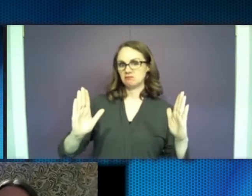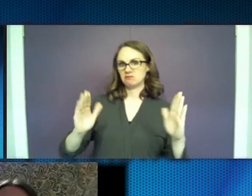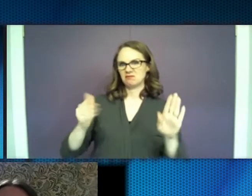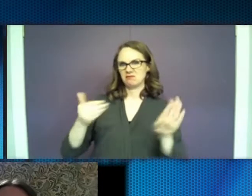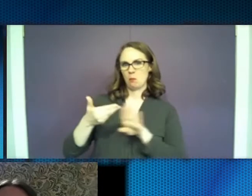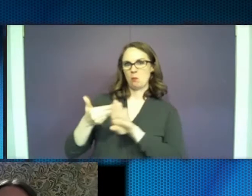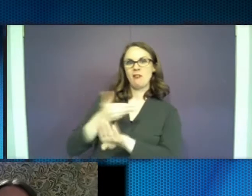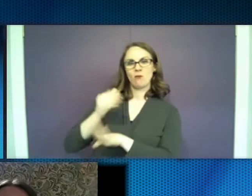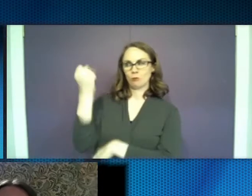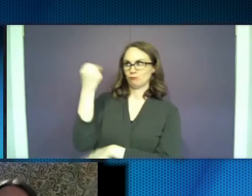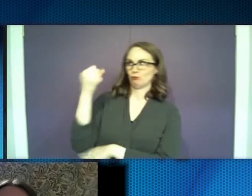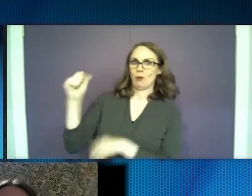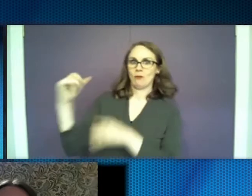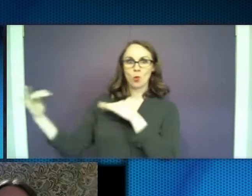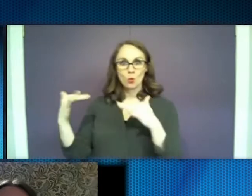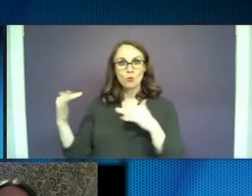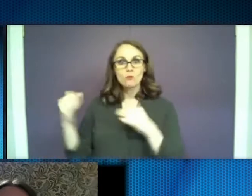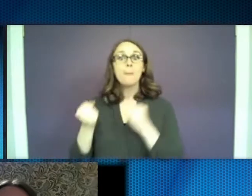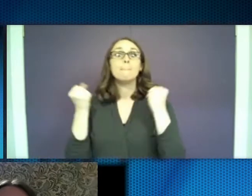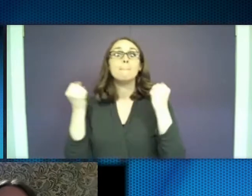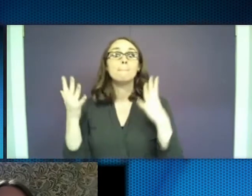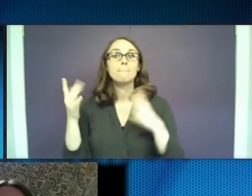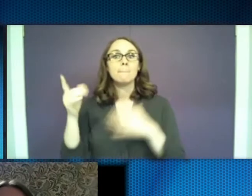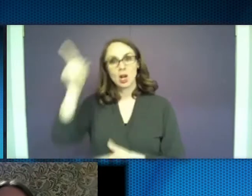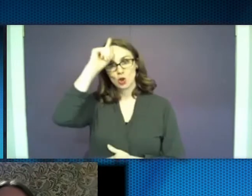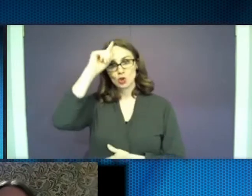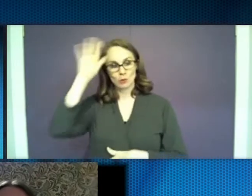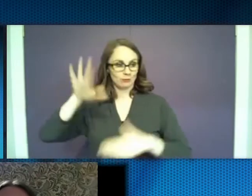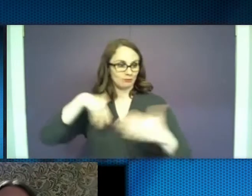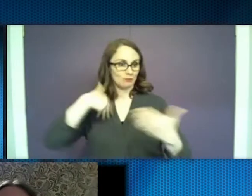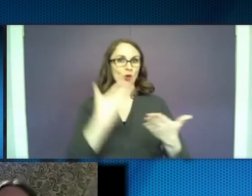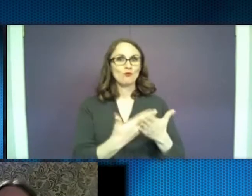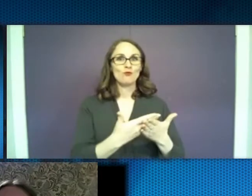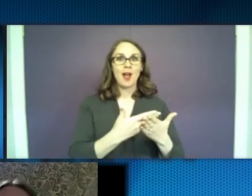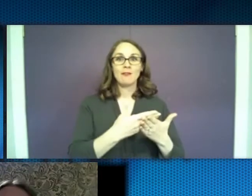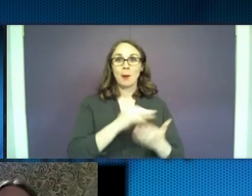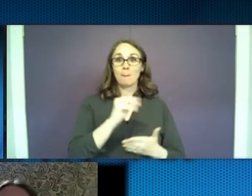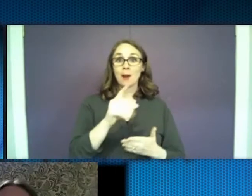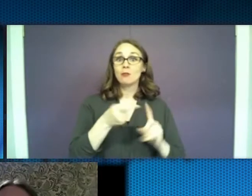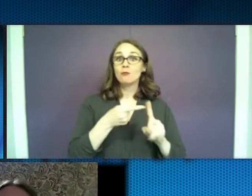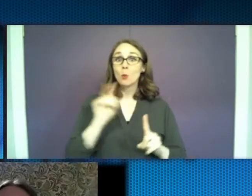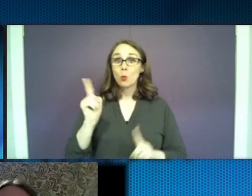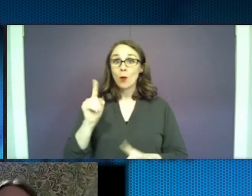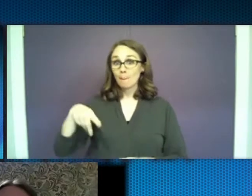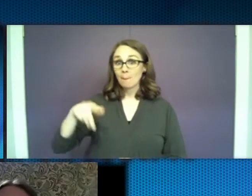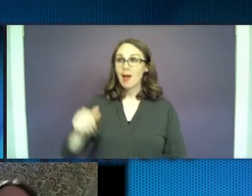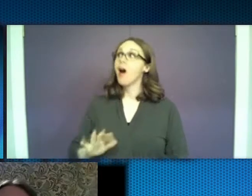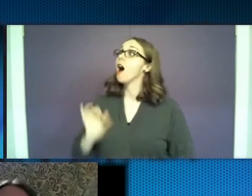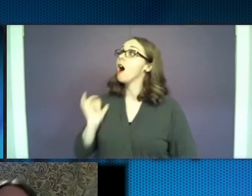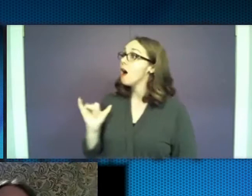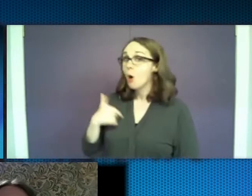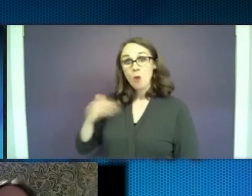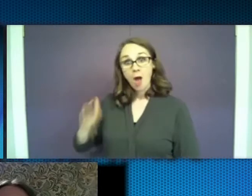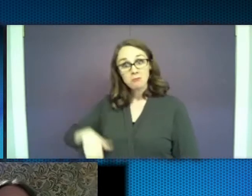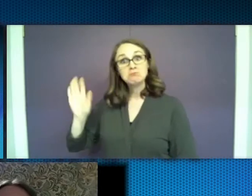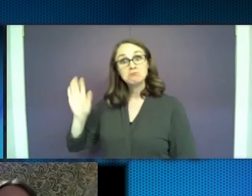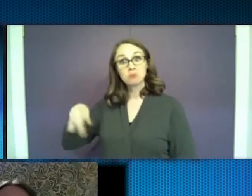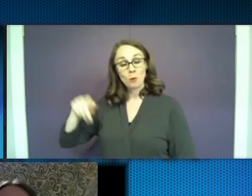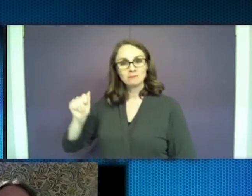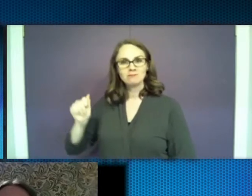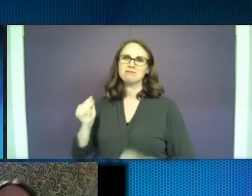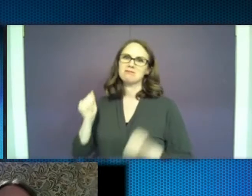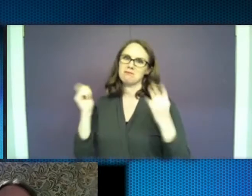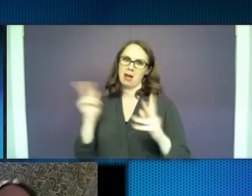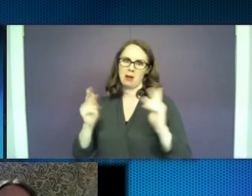Revolutionary War, a large number of Germans came to Maryland through Pennsylvania. Well, I grew up in Pennsylvania, and many people are familiar